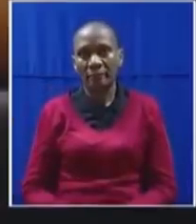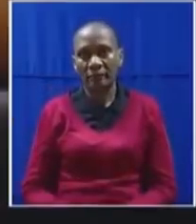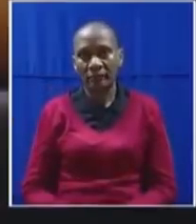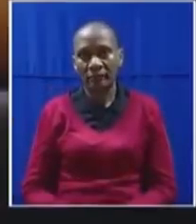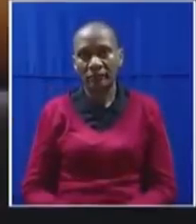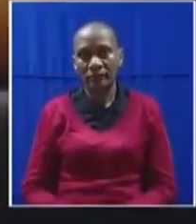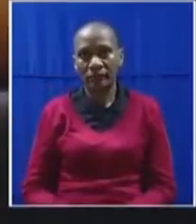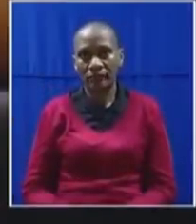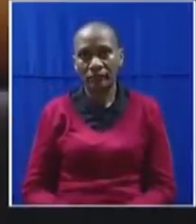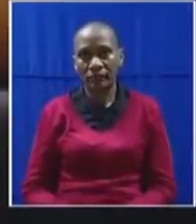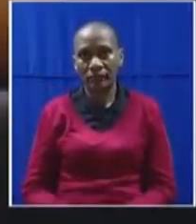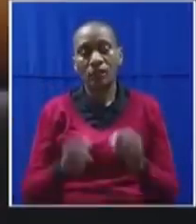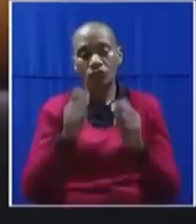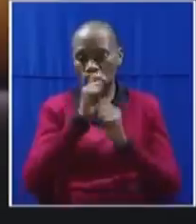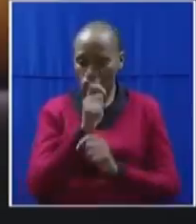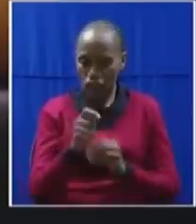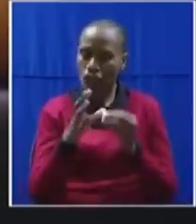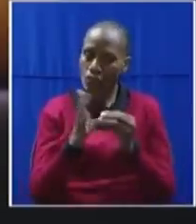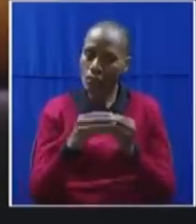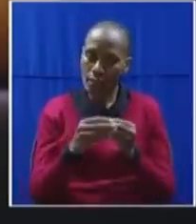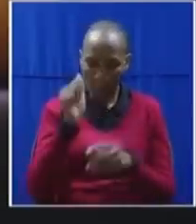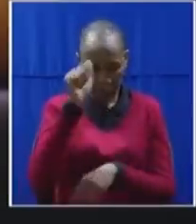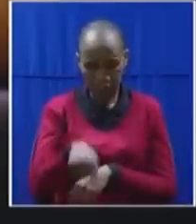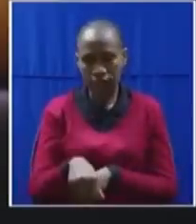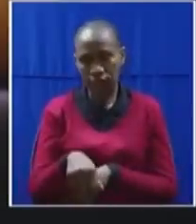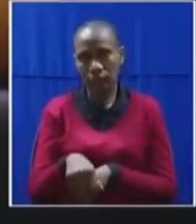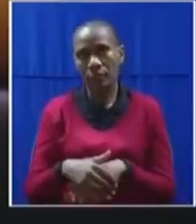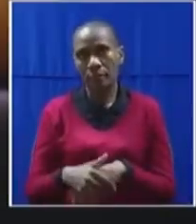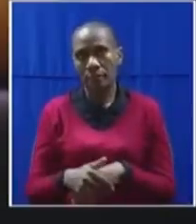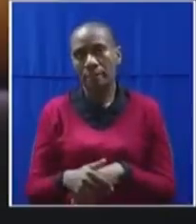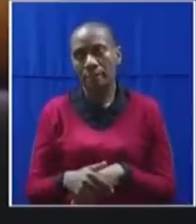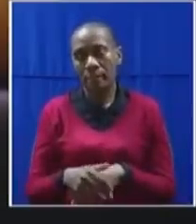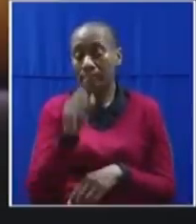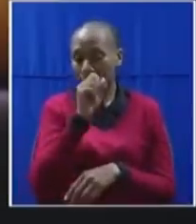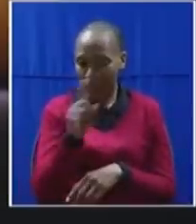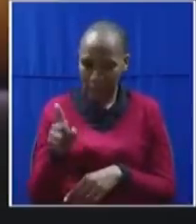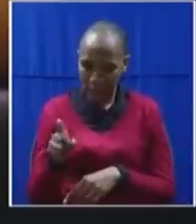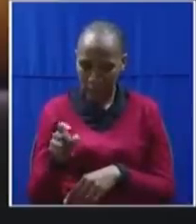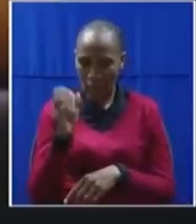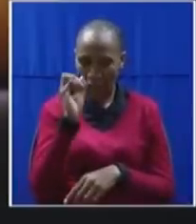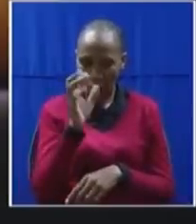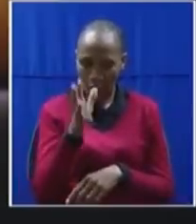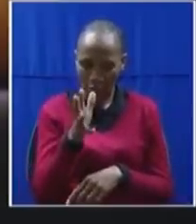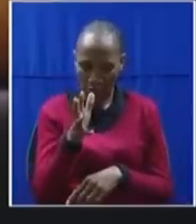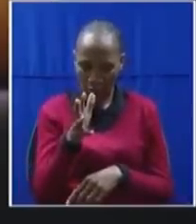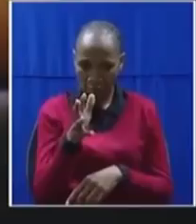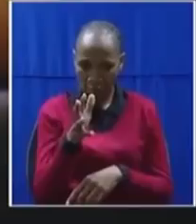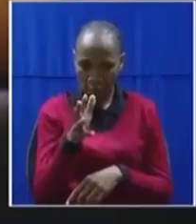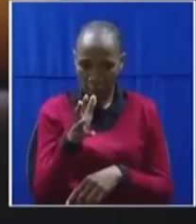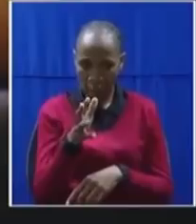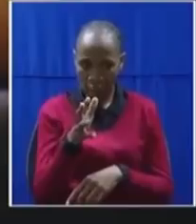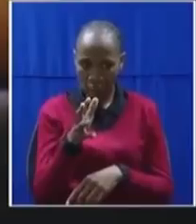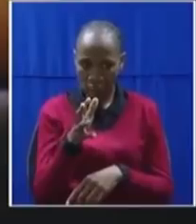Lungelihloniphekile unyanisile impela kodwa uba akho muntu obizwe